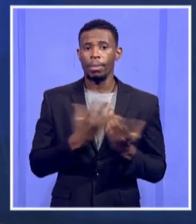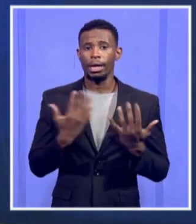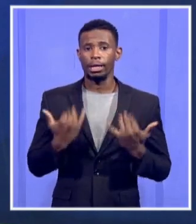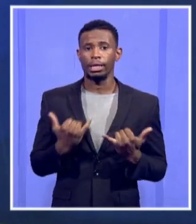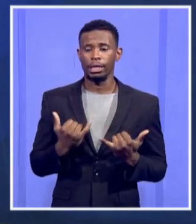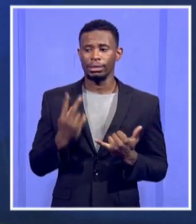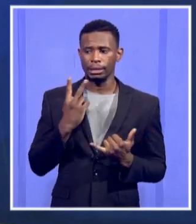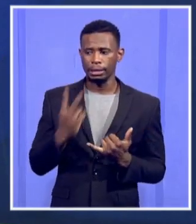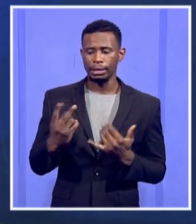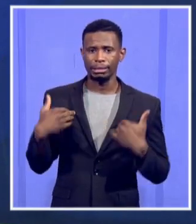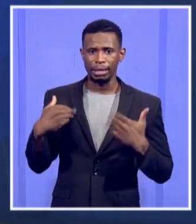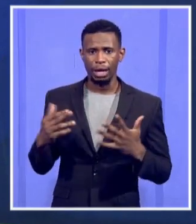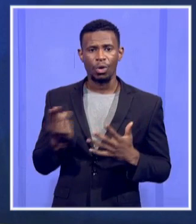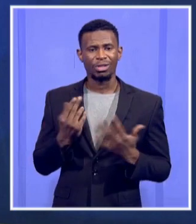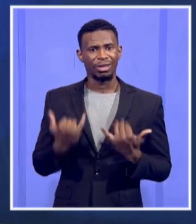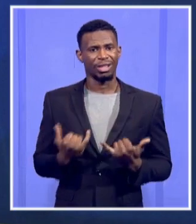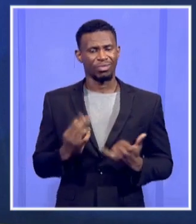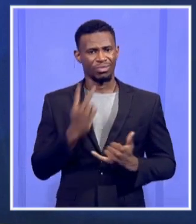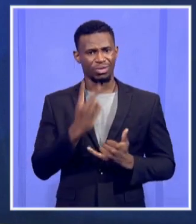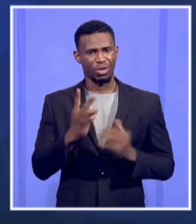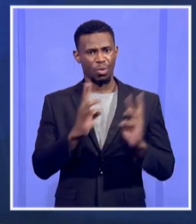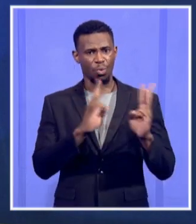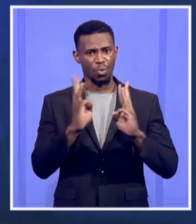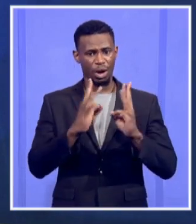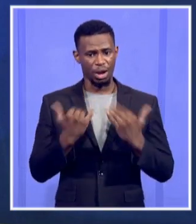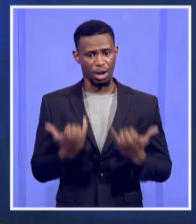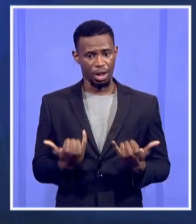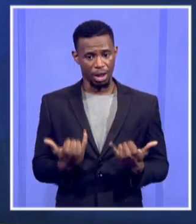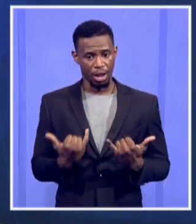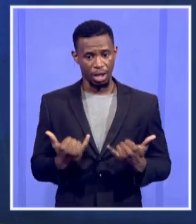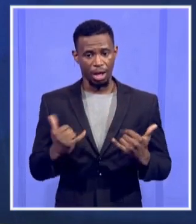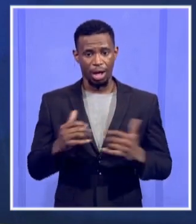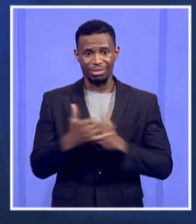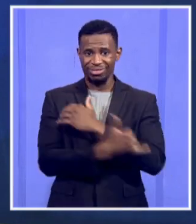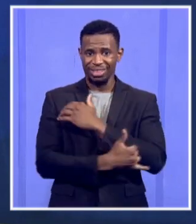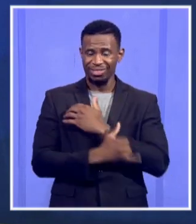with the kind of weather that we're seeing around the country here in South Africa.